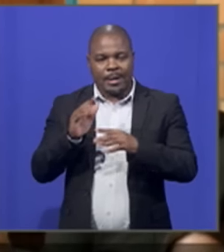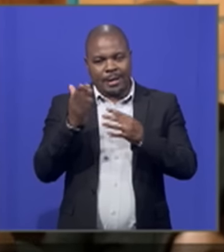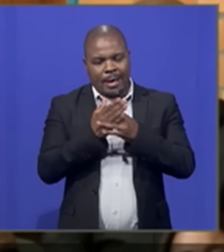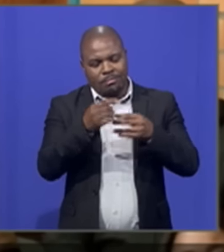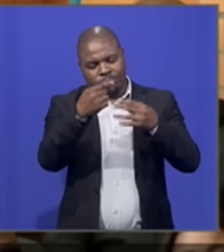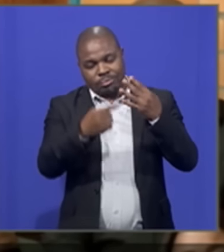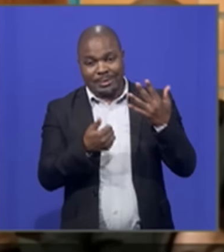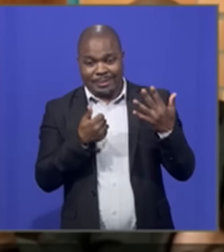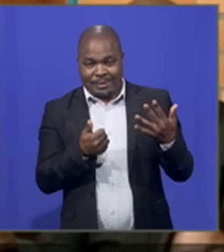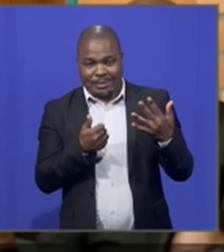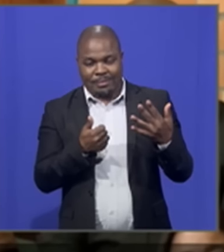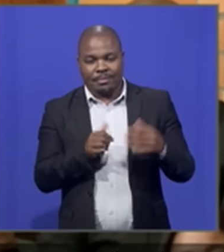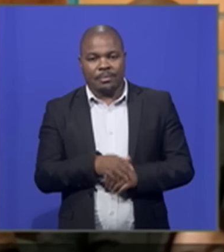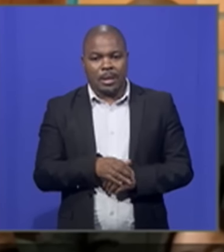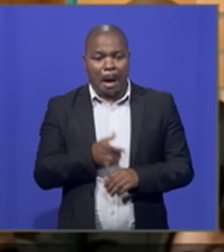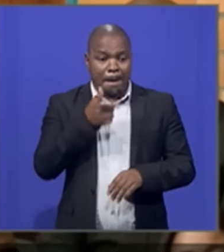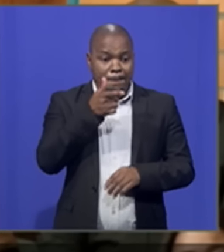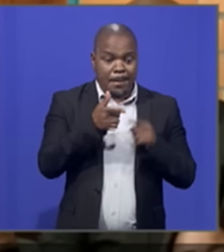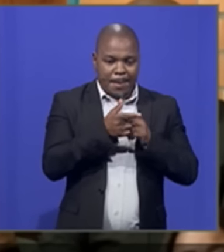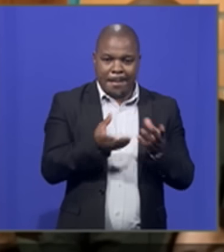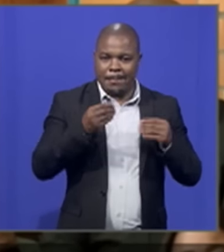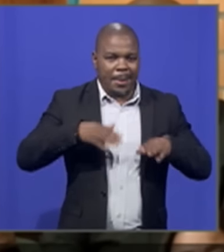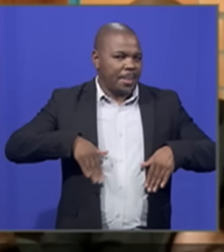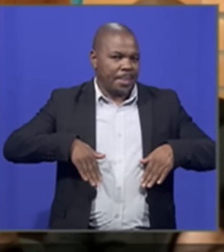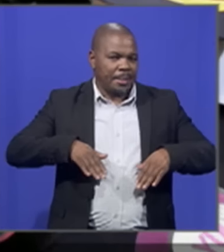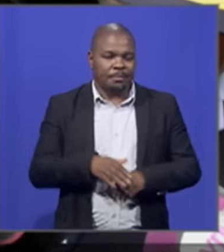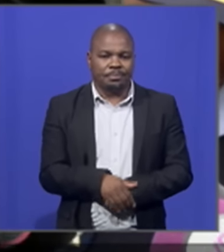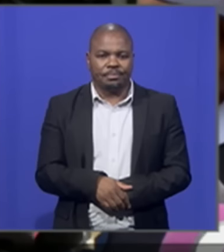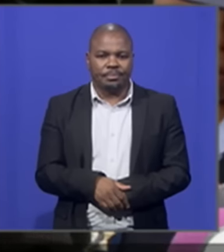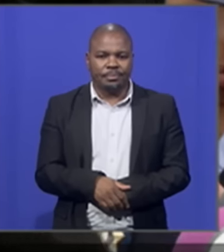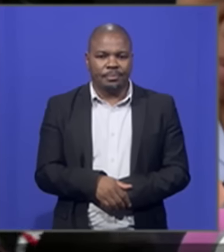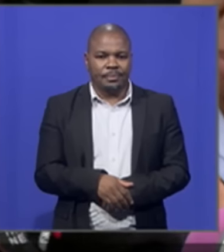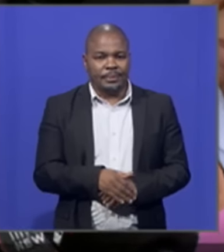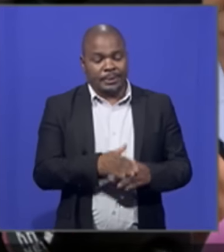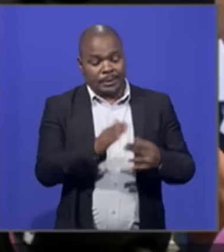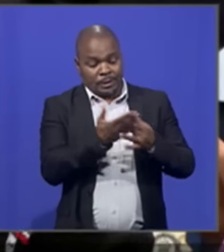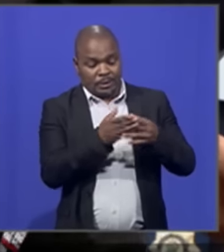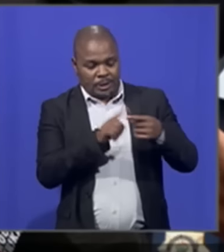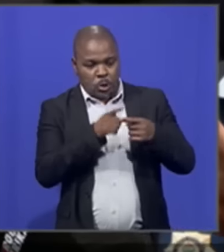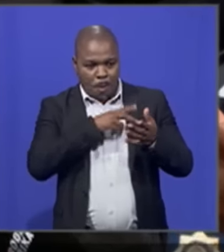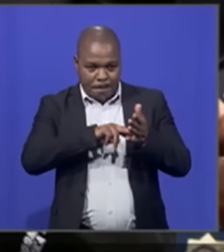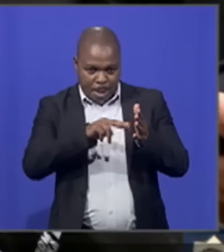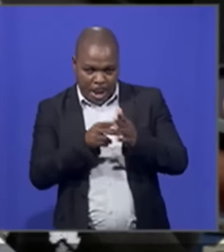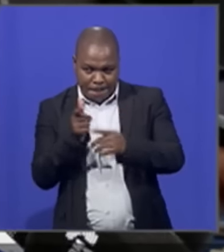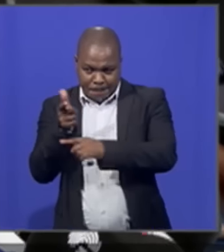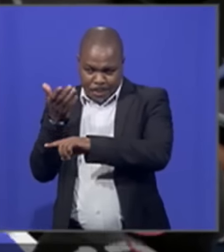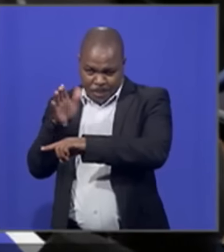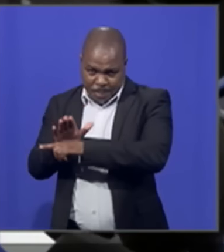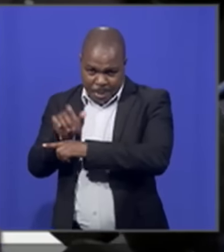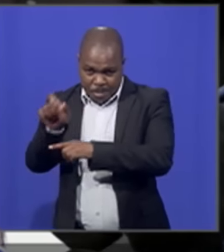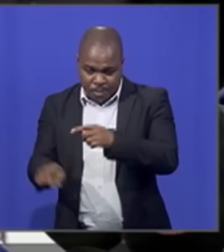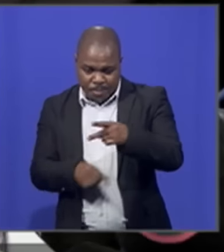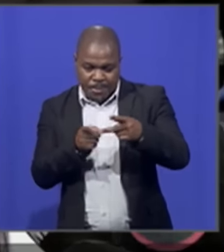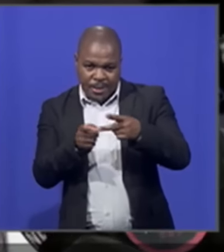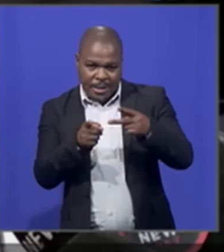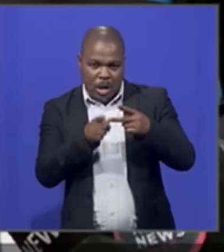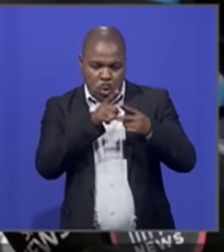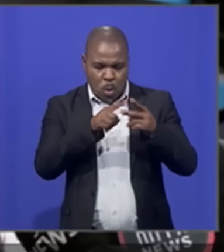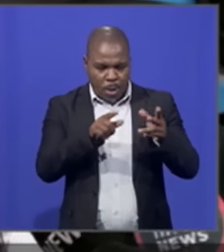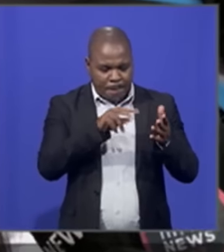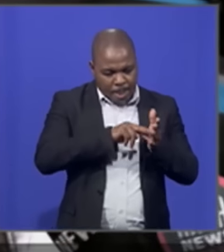polao. Sethunya seo a se šoso hwetšwa ga bjale. One charge is conspiracy to commit murder. Another charge is